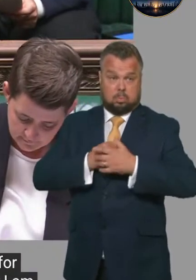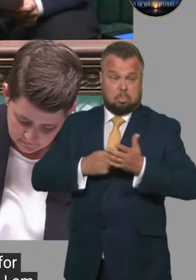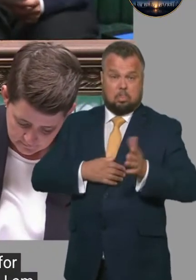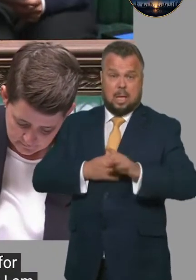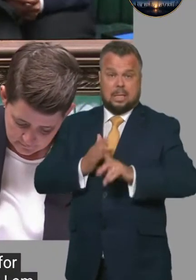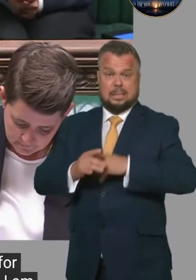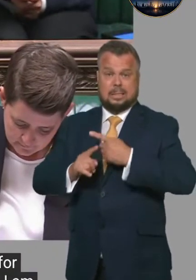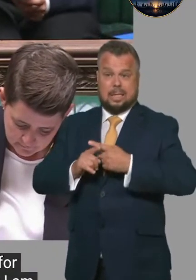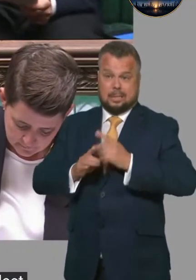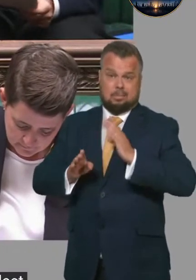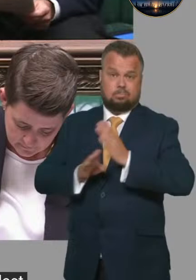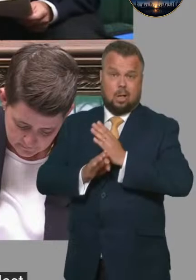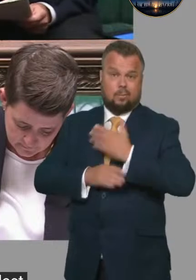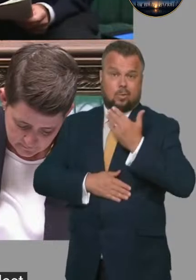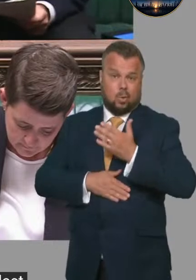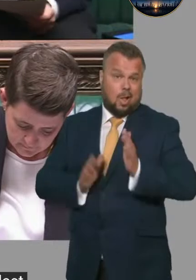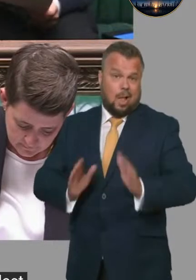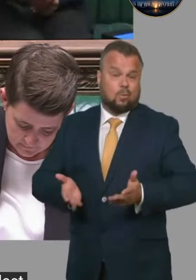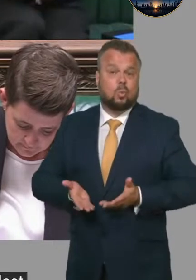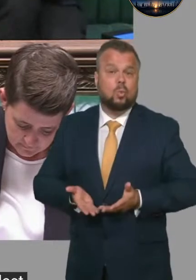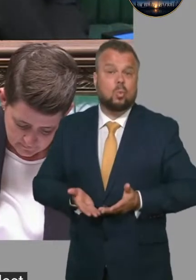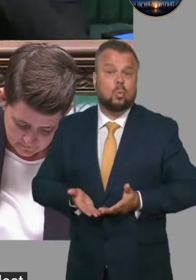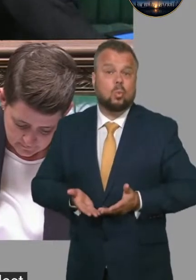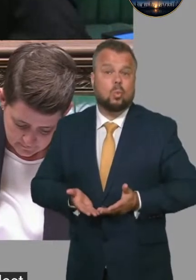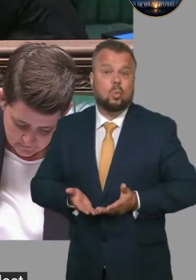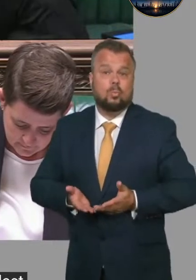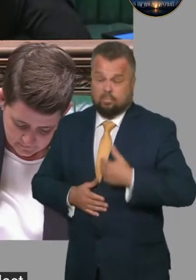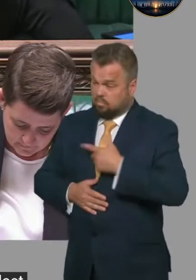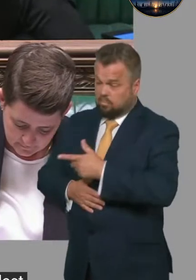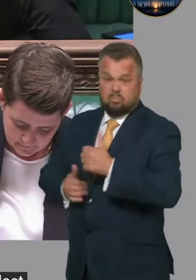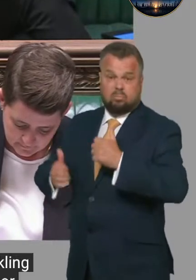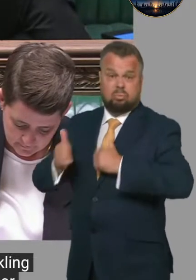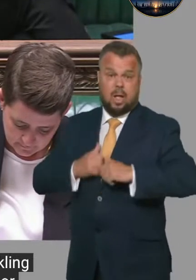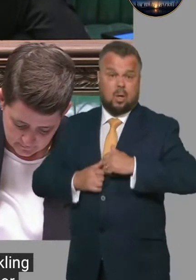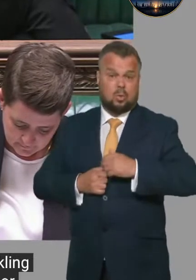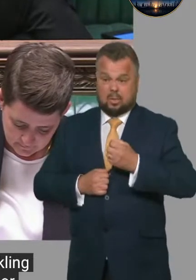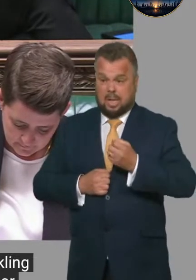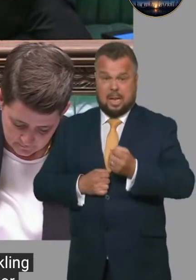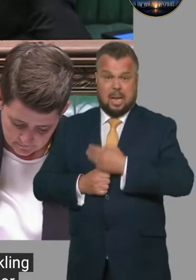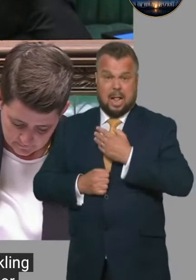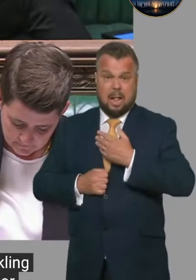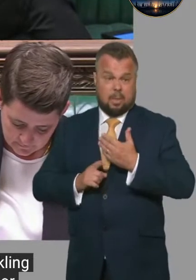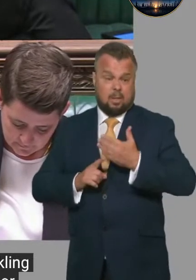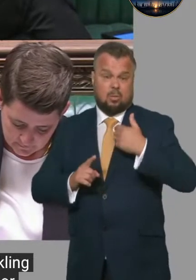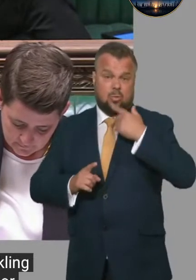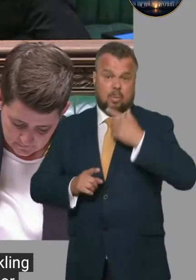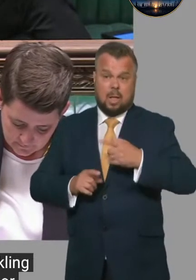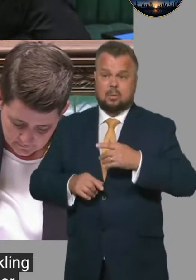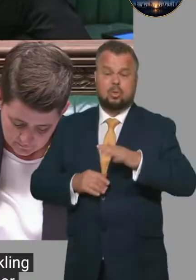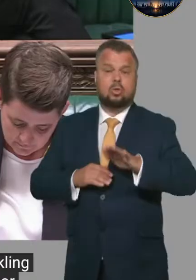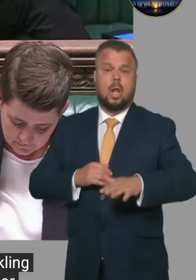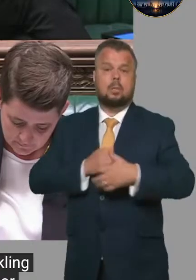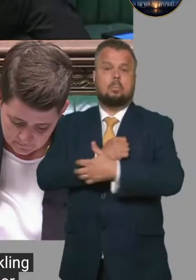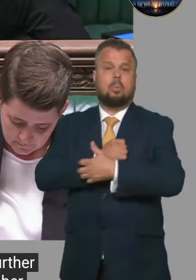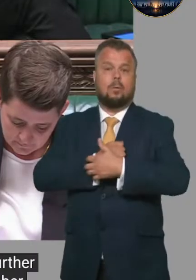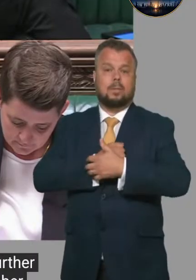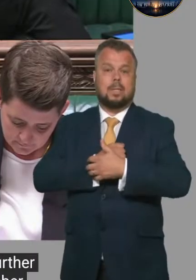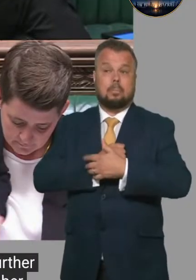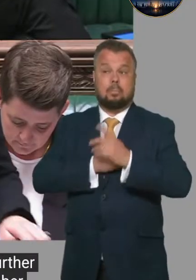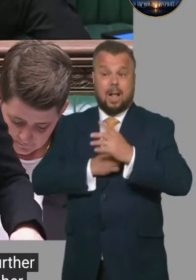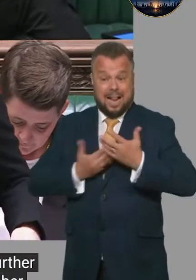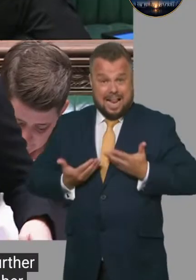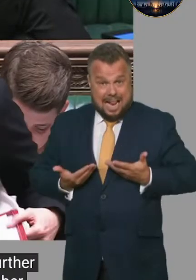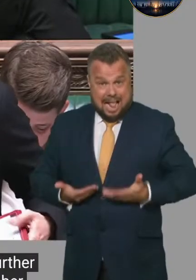the largest number of children out of poverty in a single parliament ever, in sharp contrast to the party opposite, who would plunge